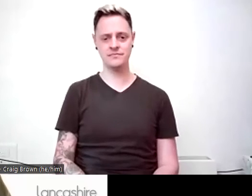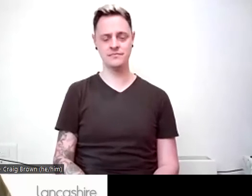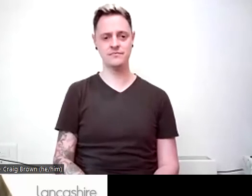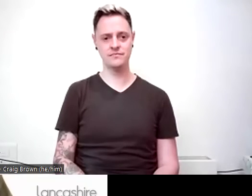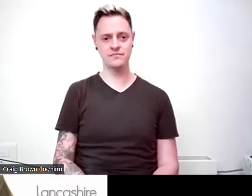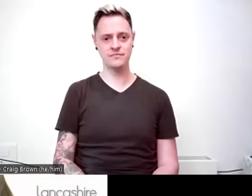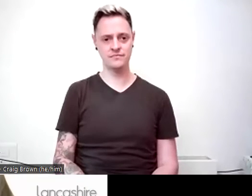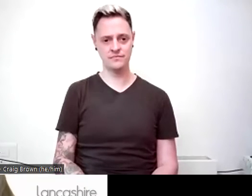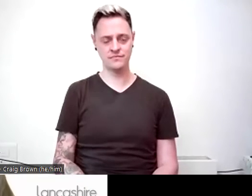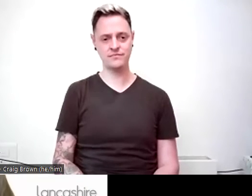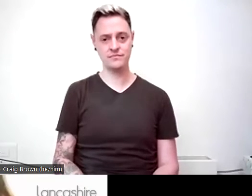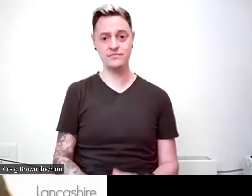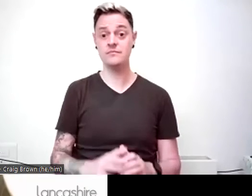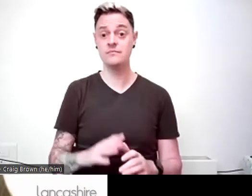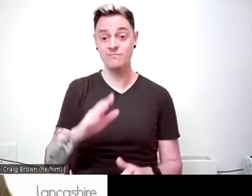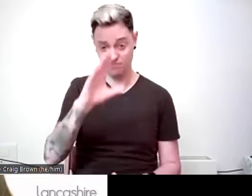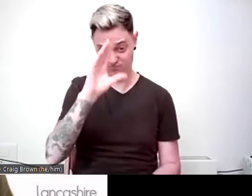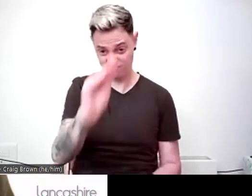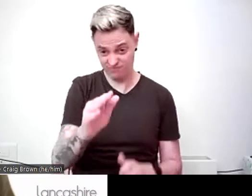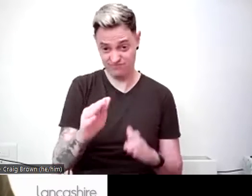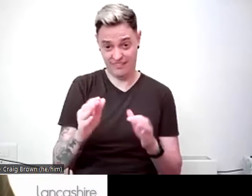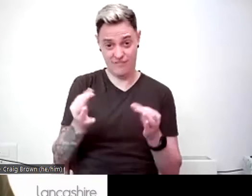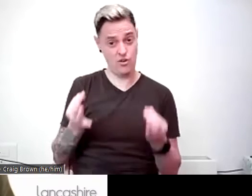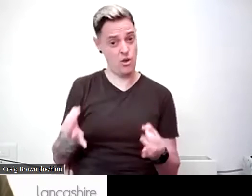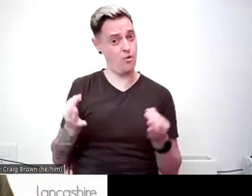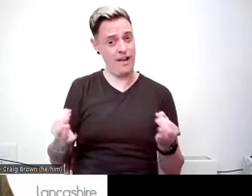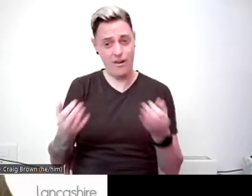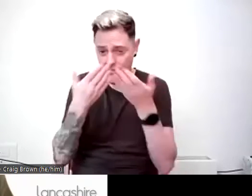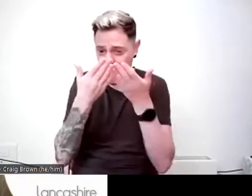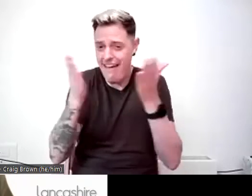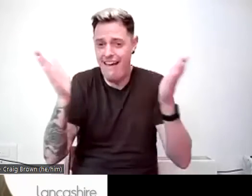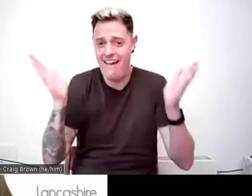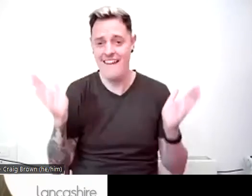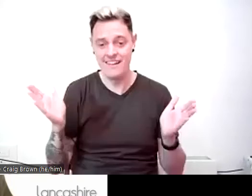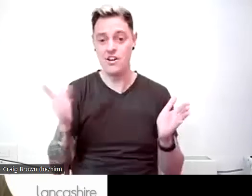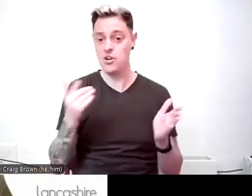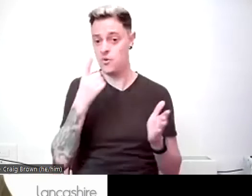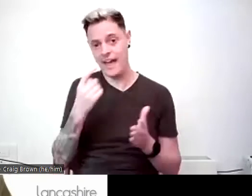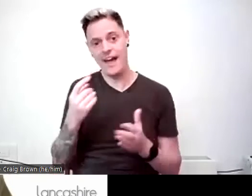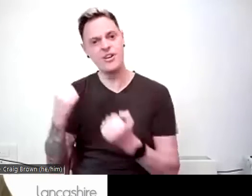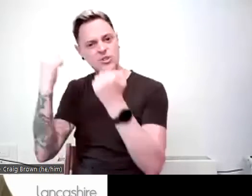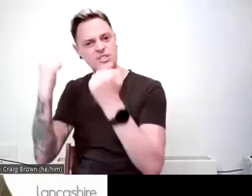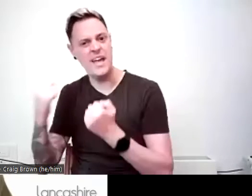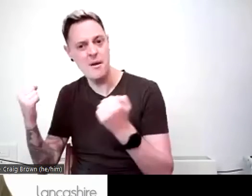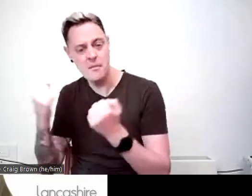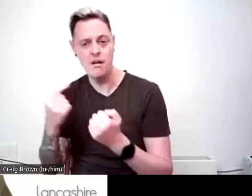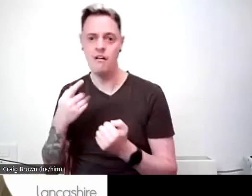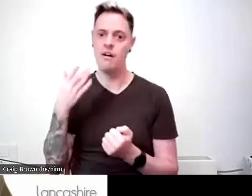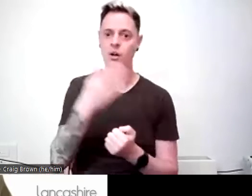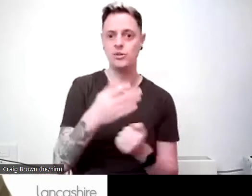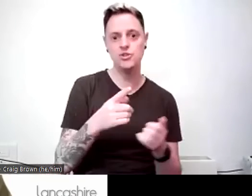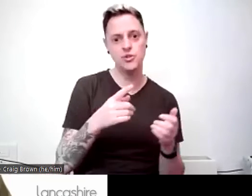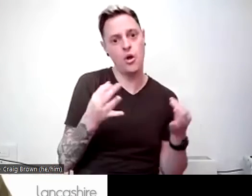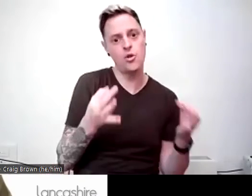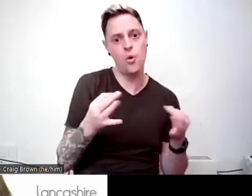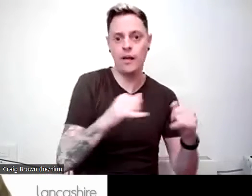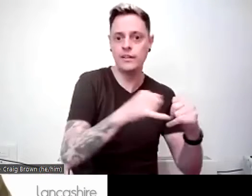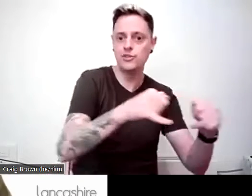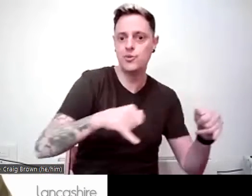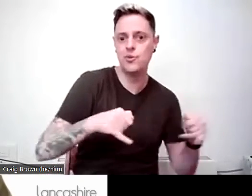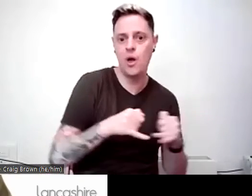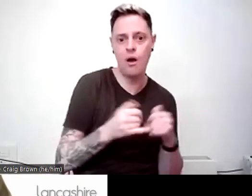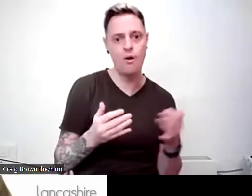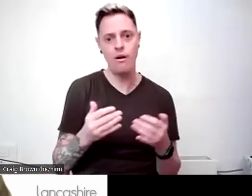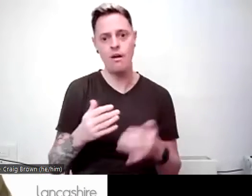many different styles of yoga settings. You can go to your gym, you can go to a yoga studio, you can go to the park, you could go so many different places. So